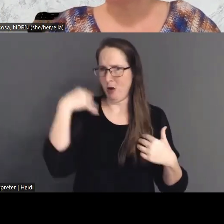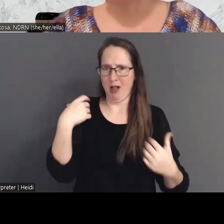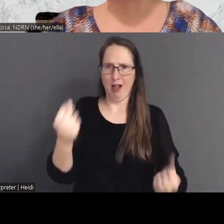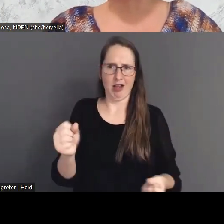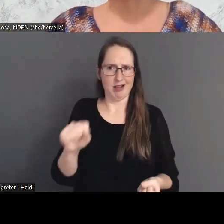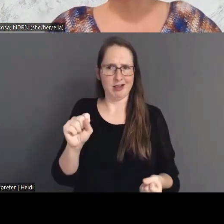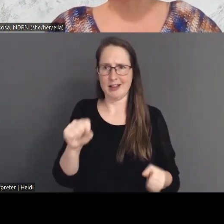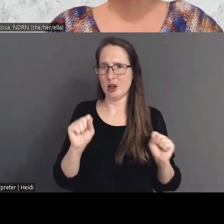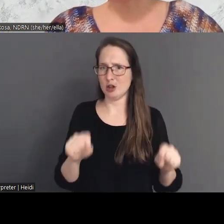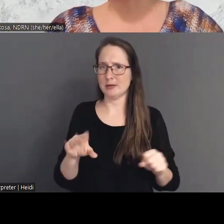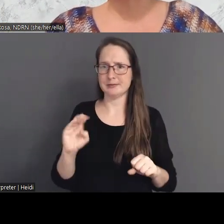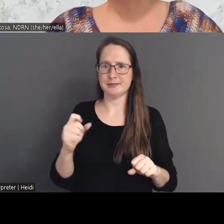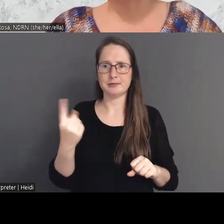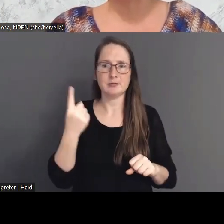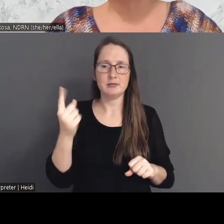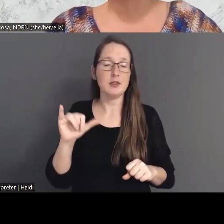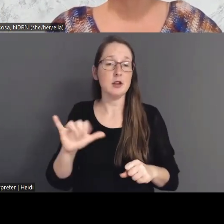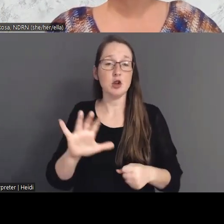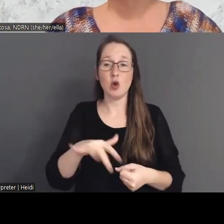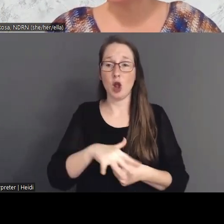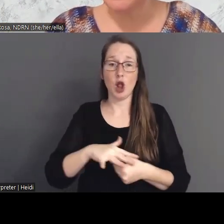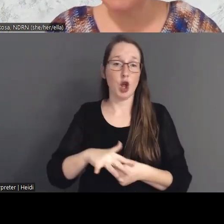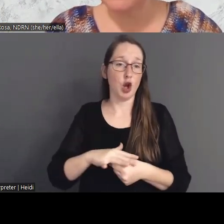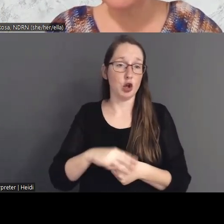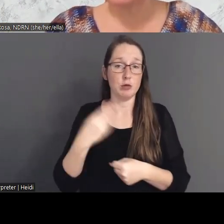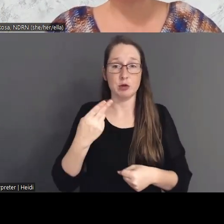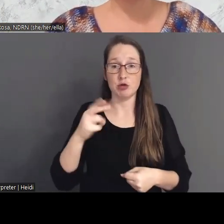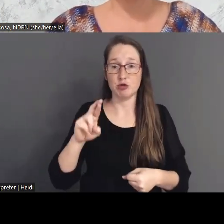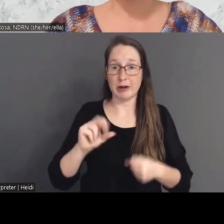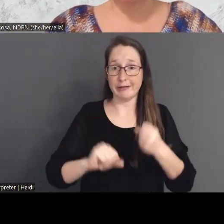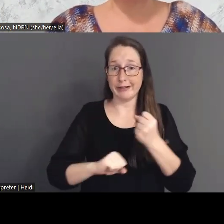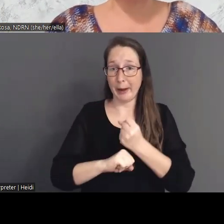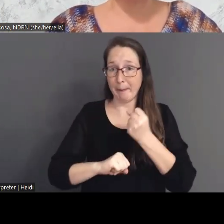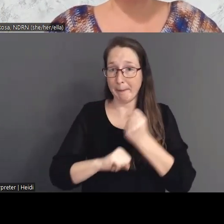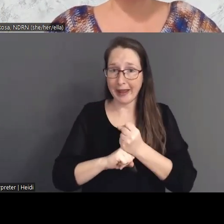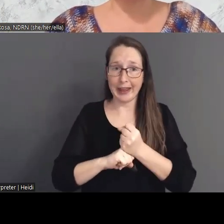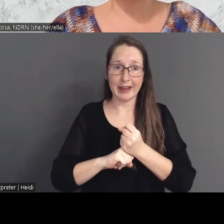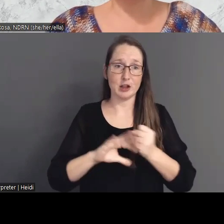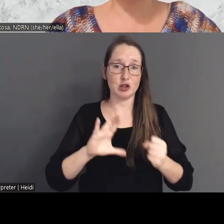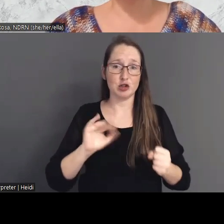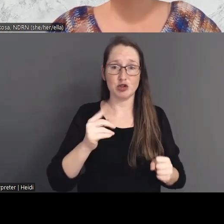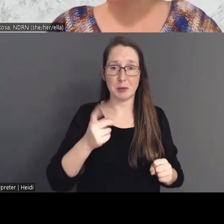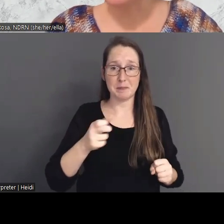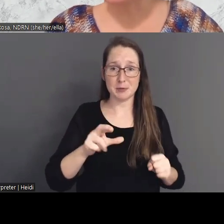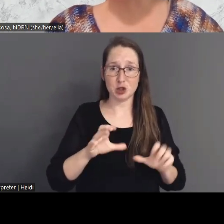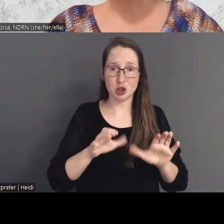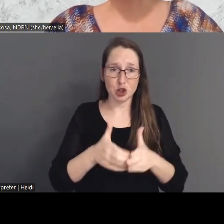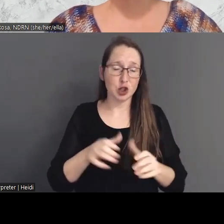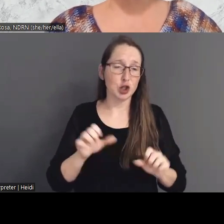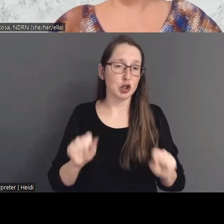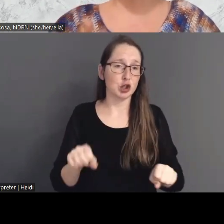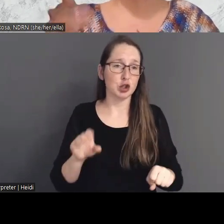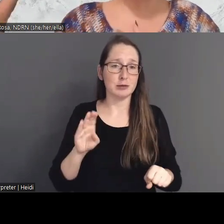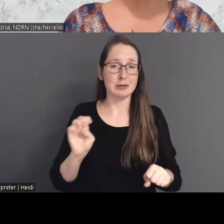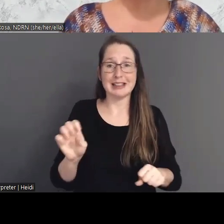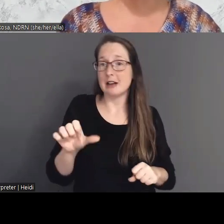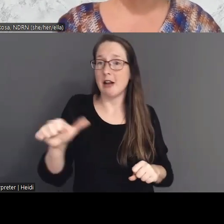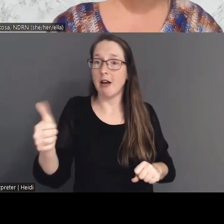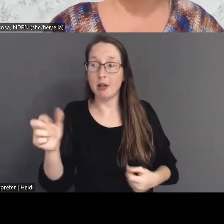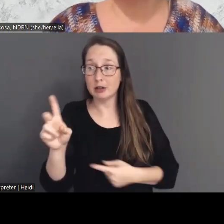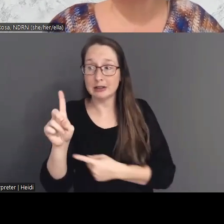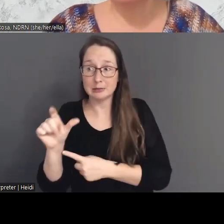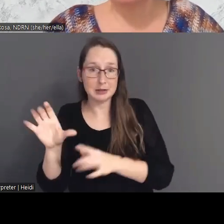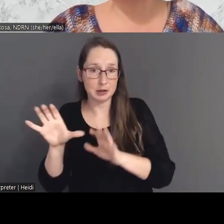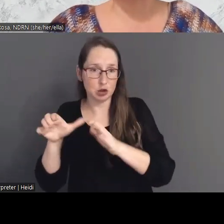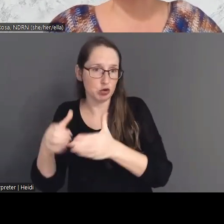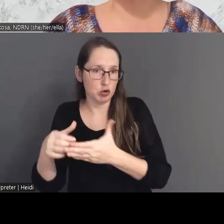be something like your local human rights campaign chapter. It could be another disability